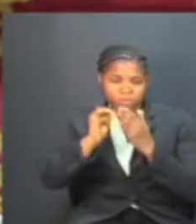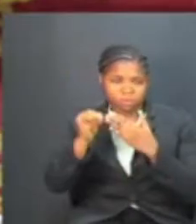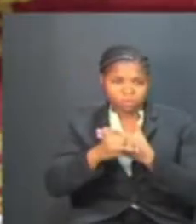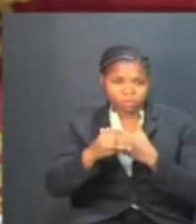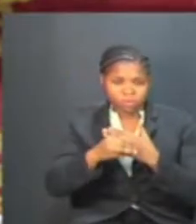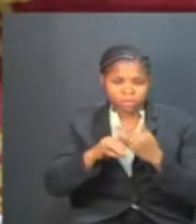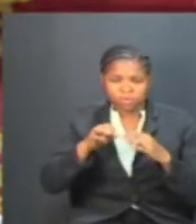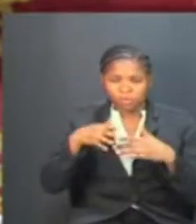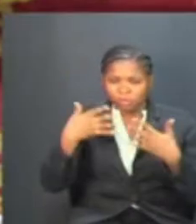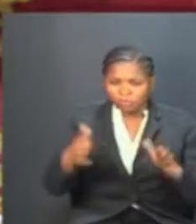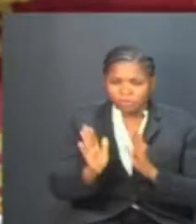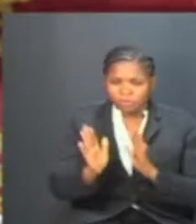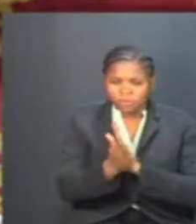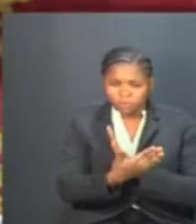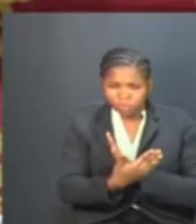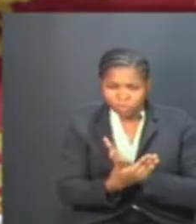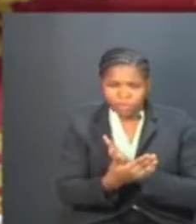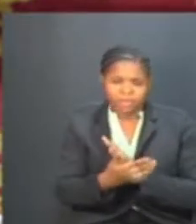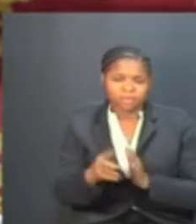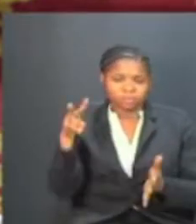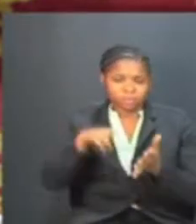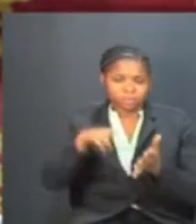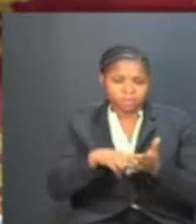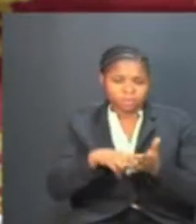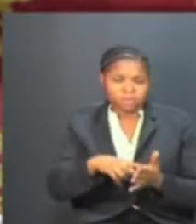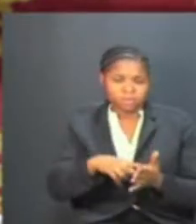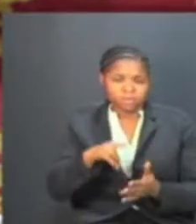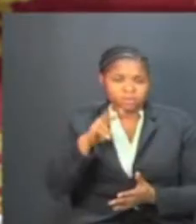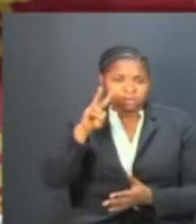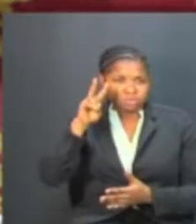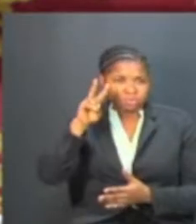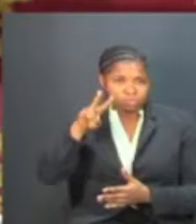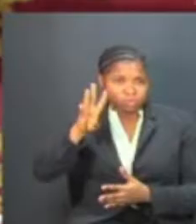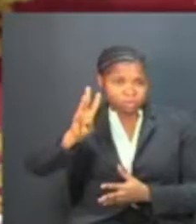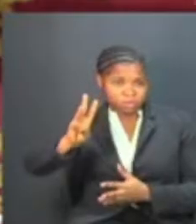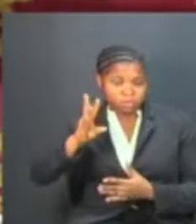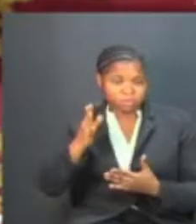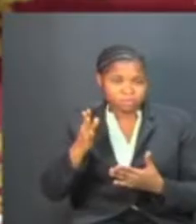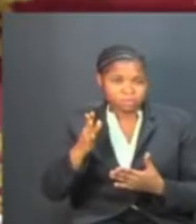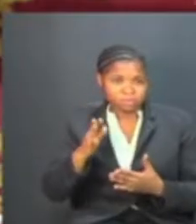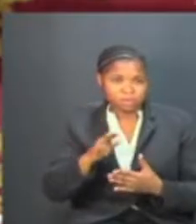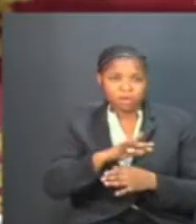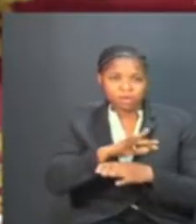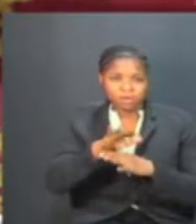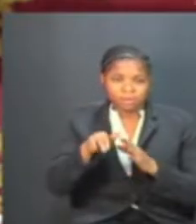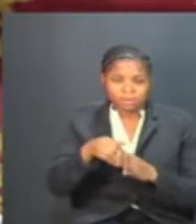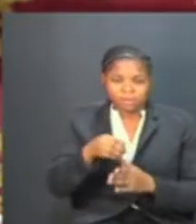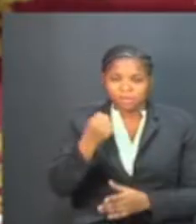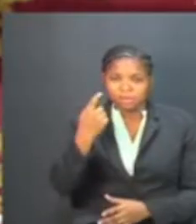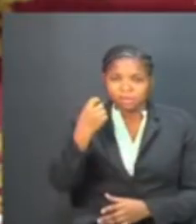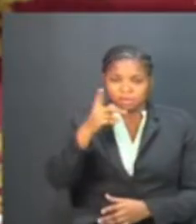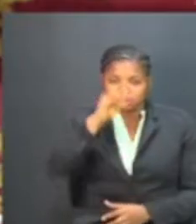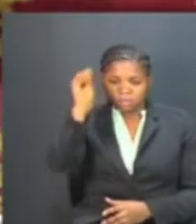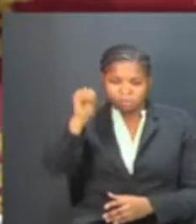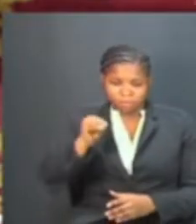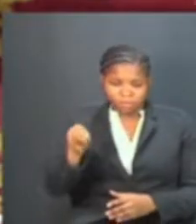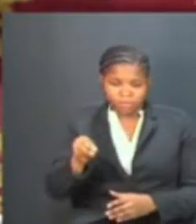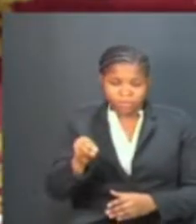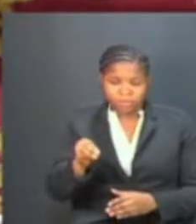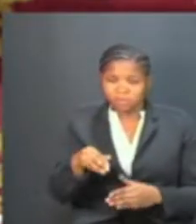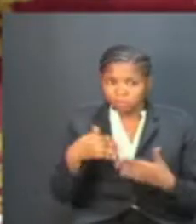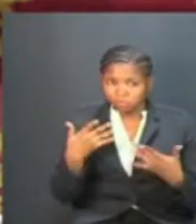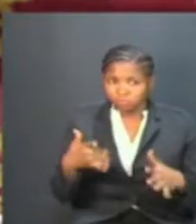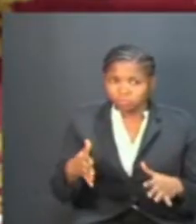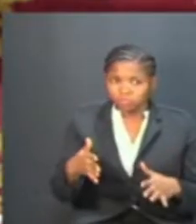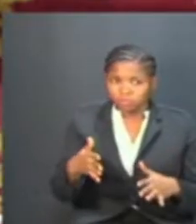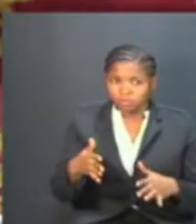of October 2026. The overall progress of works is estimated at 11% physical completion. The contractor is